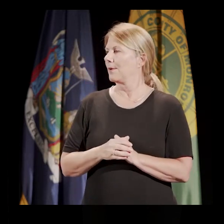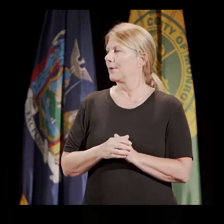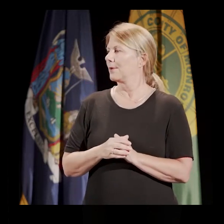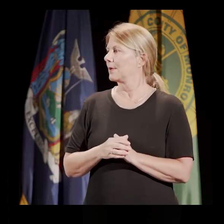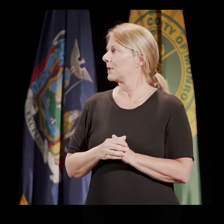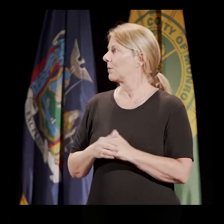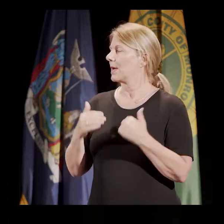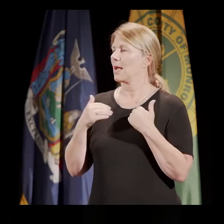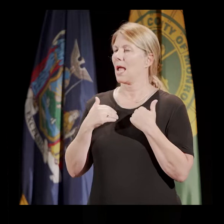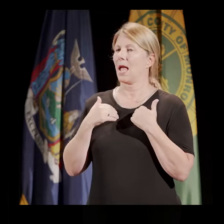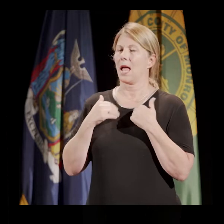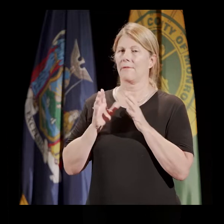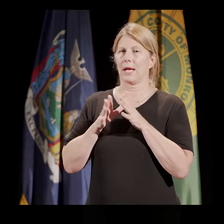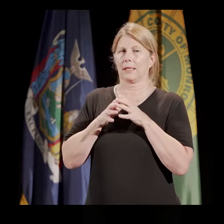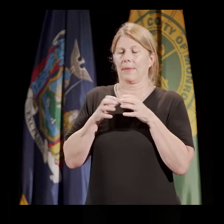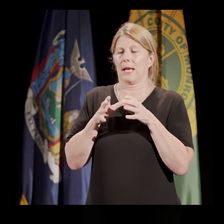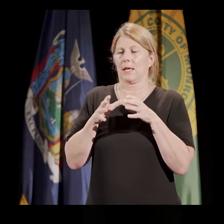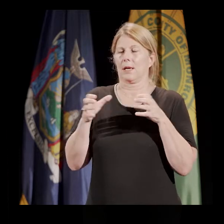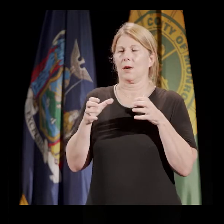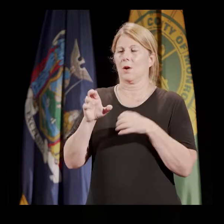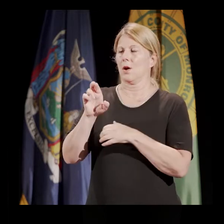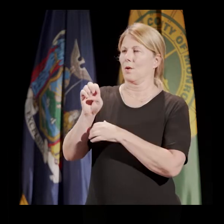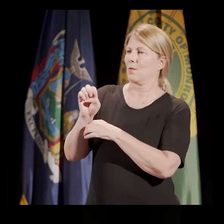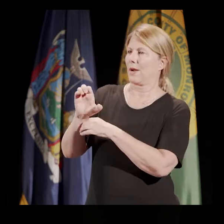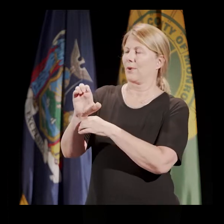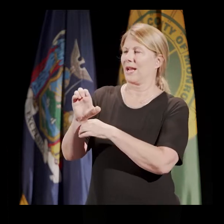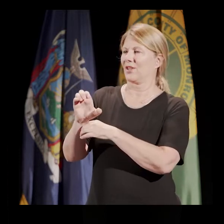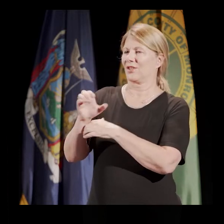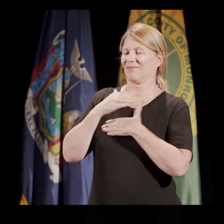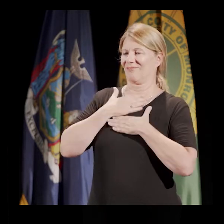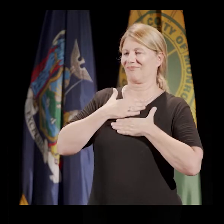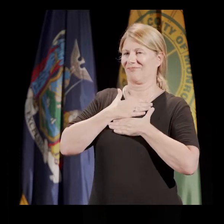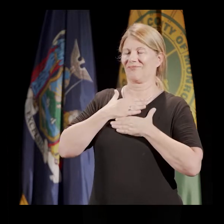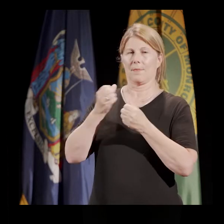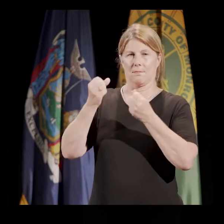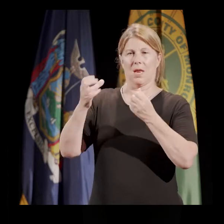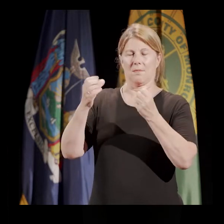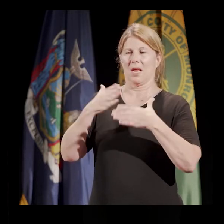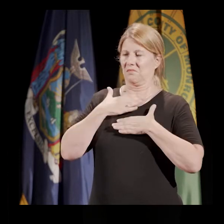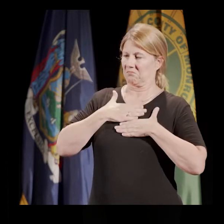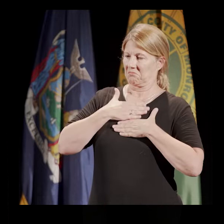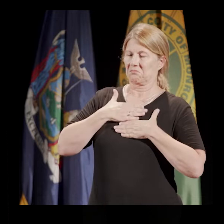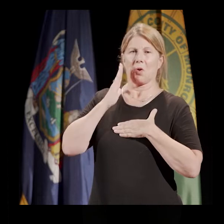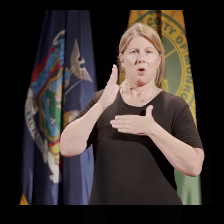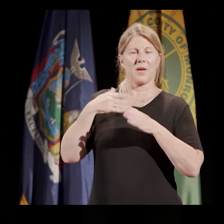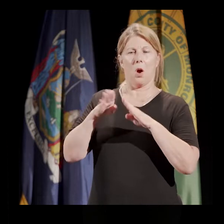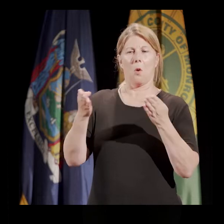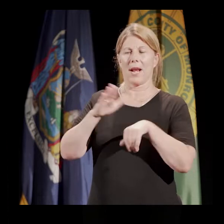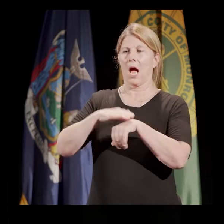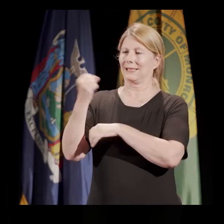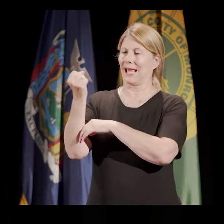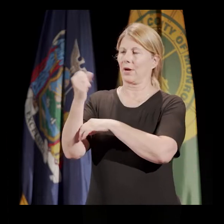We have expanded recreation center hours at selected locations and are keeping many locations open on Saturdays. The Our